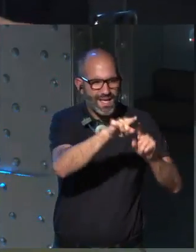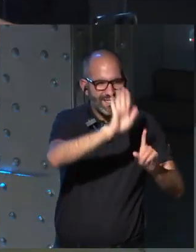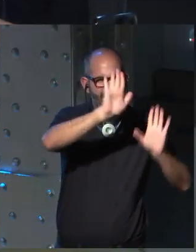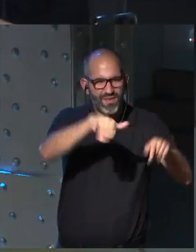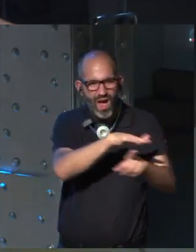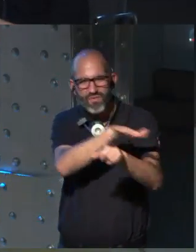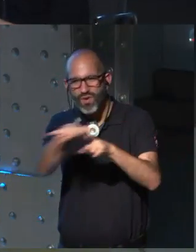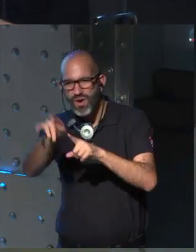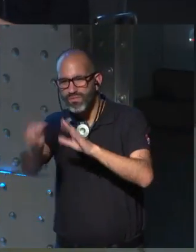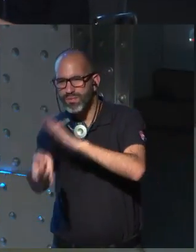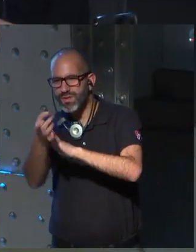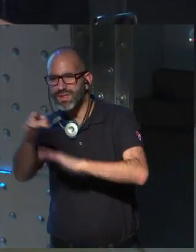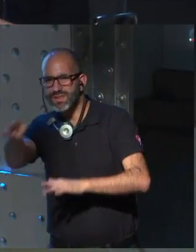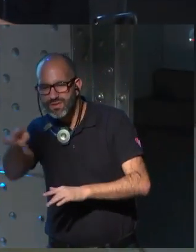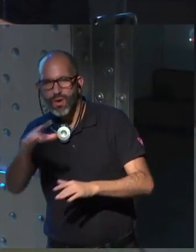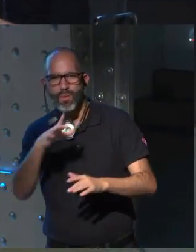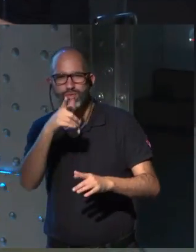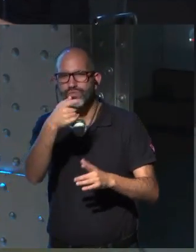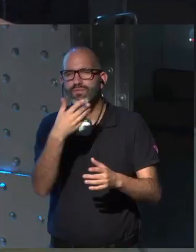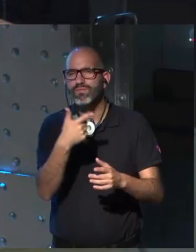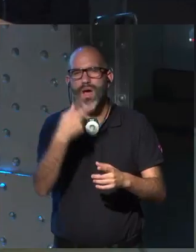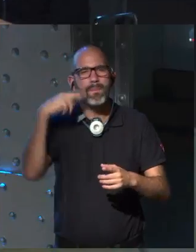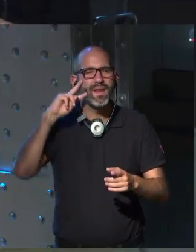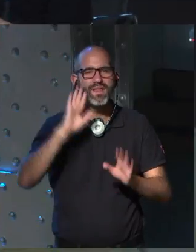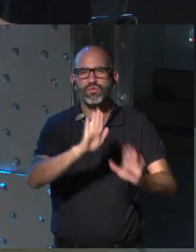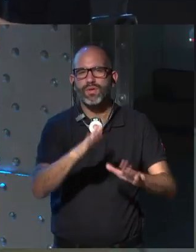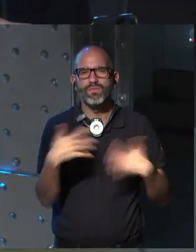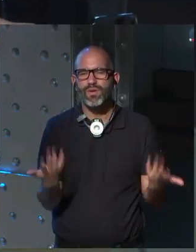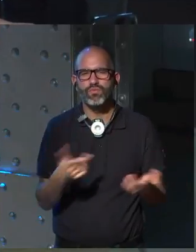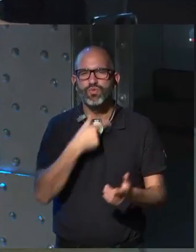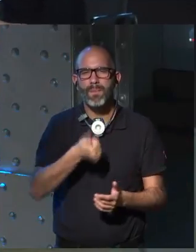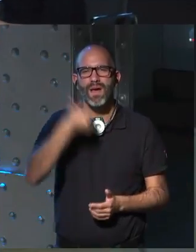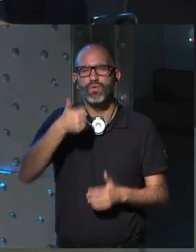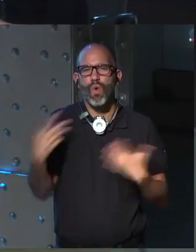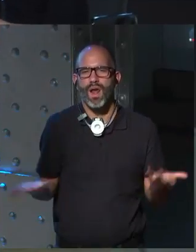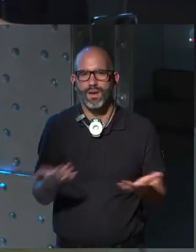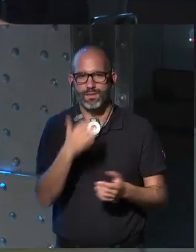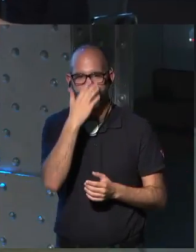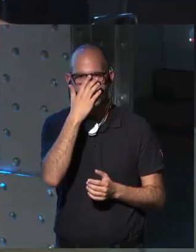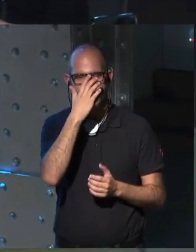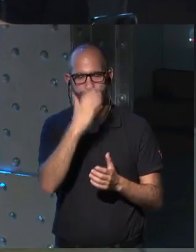doing things would have taken us where we are now?